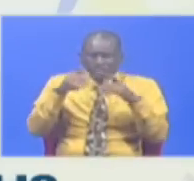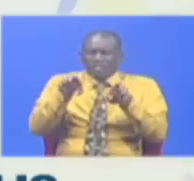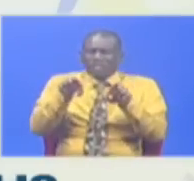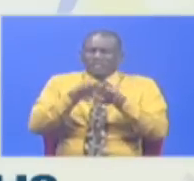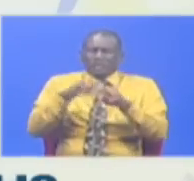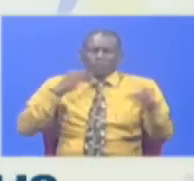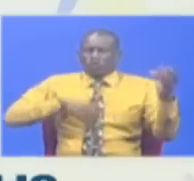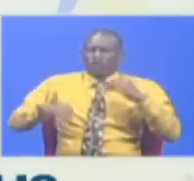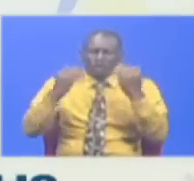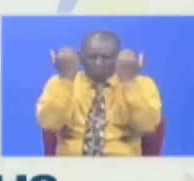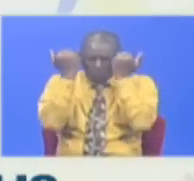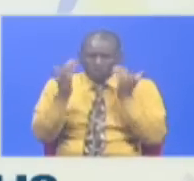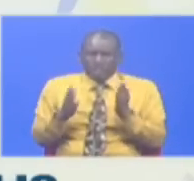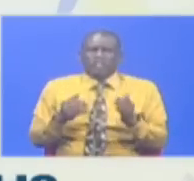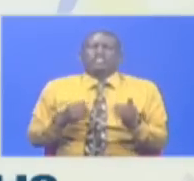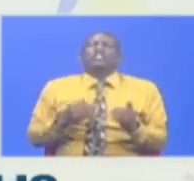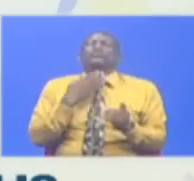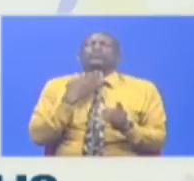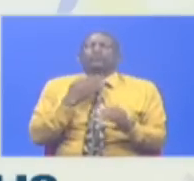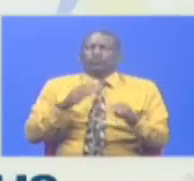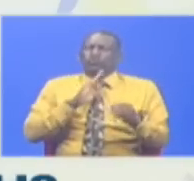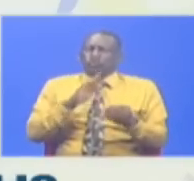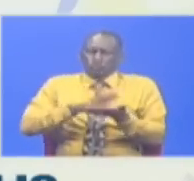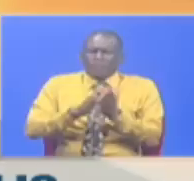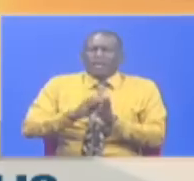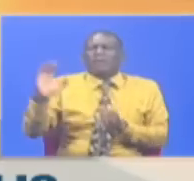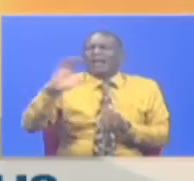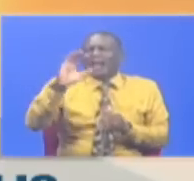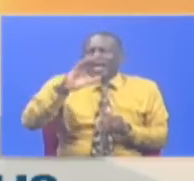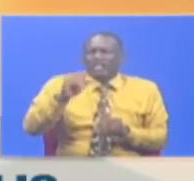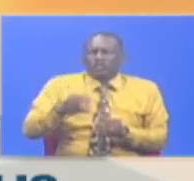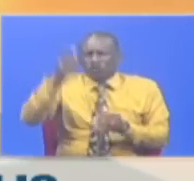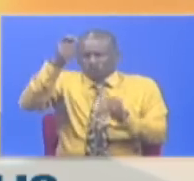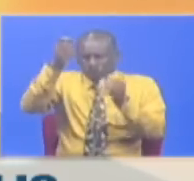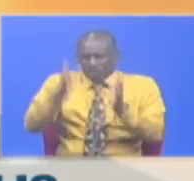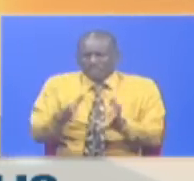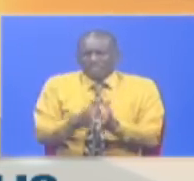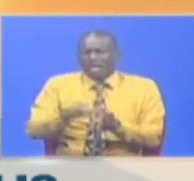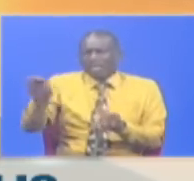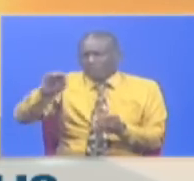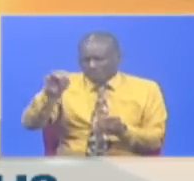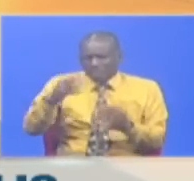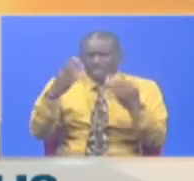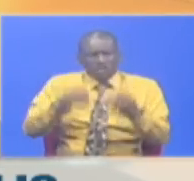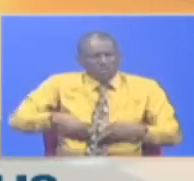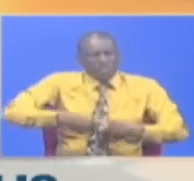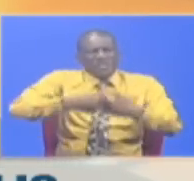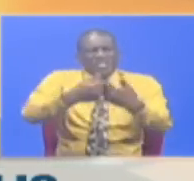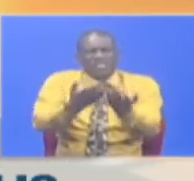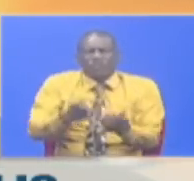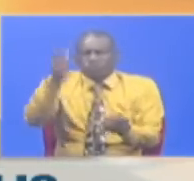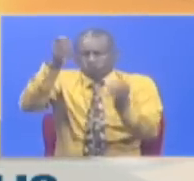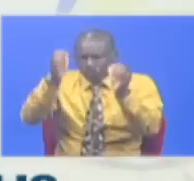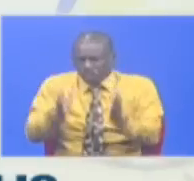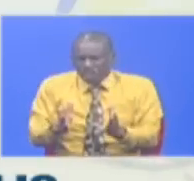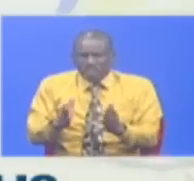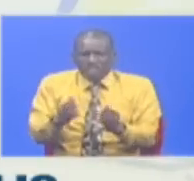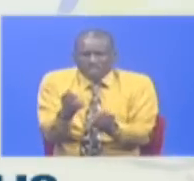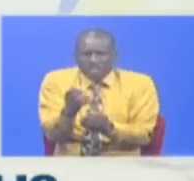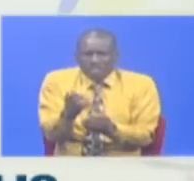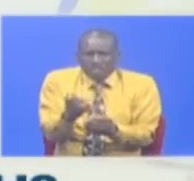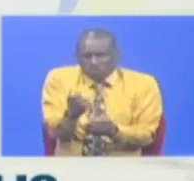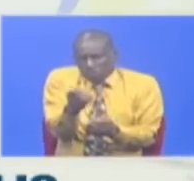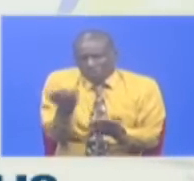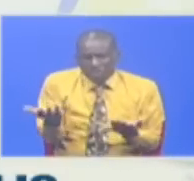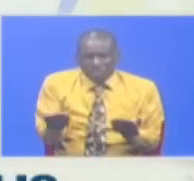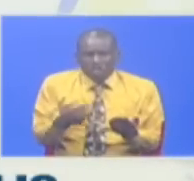of the judges and magistrates in the sense that they would take money to them. There's court capture, just